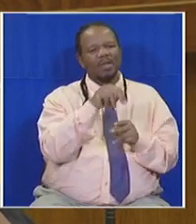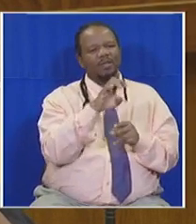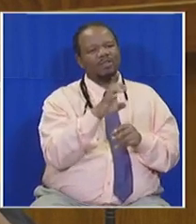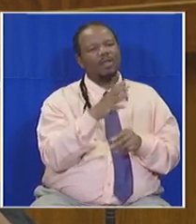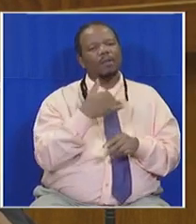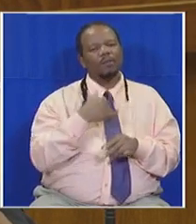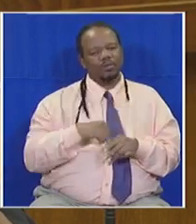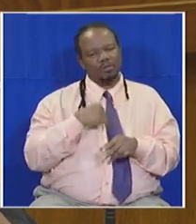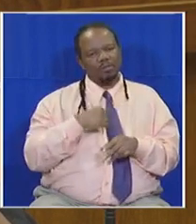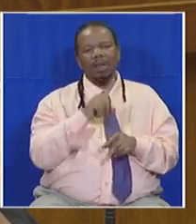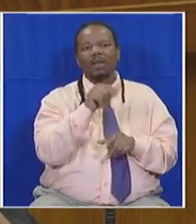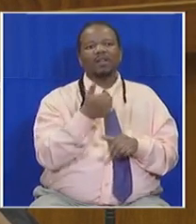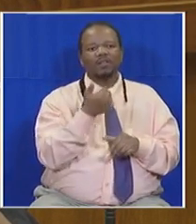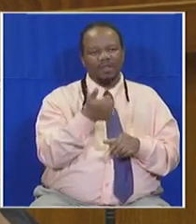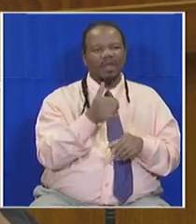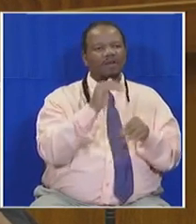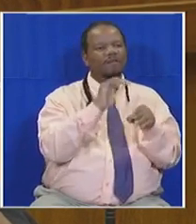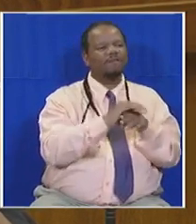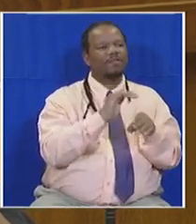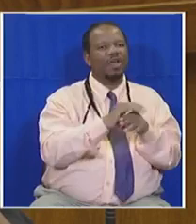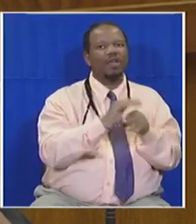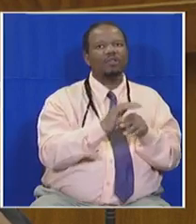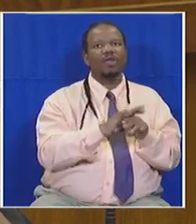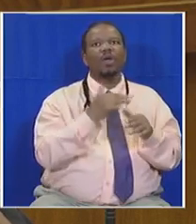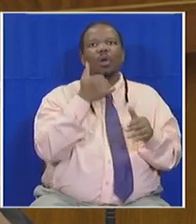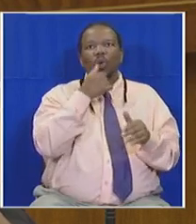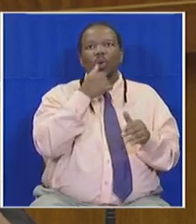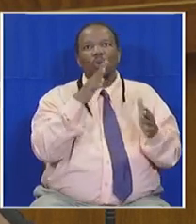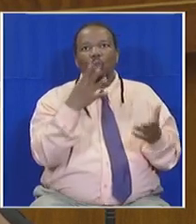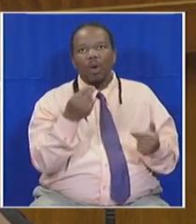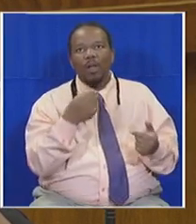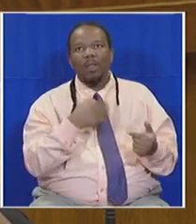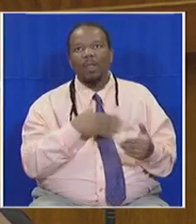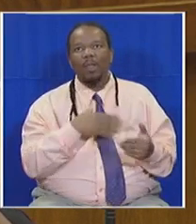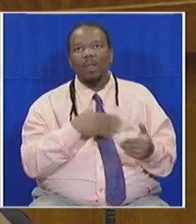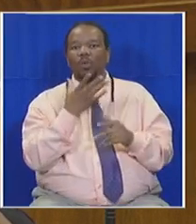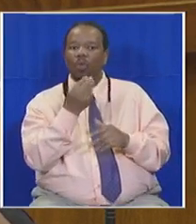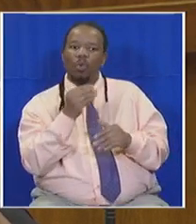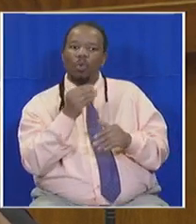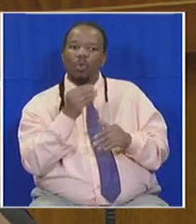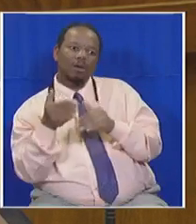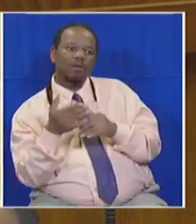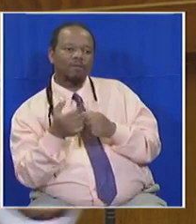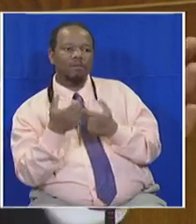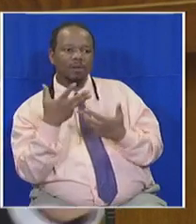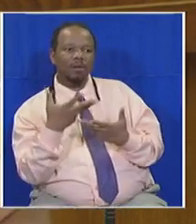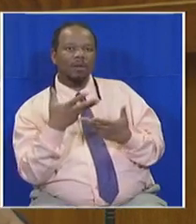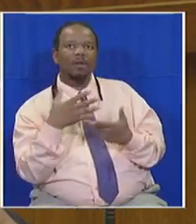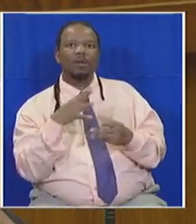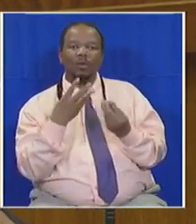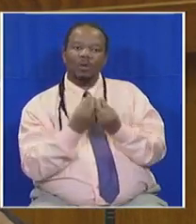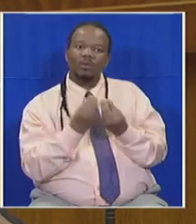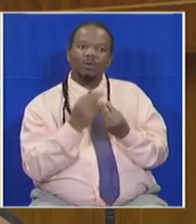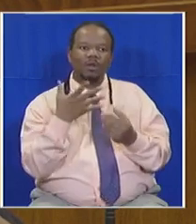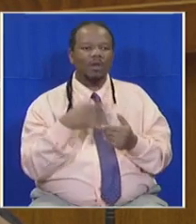to recruit their staff through beds at the Holiday Inn. Then you get a post. Simple as all, it's standard